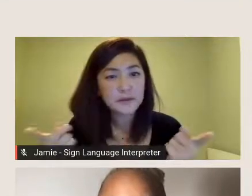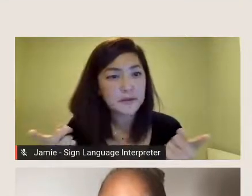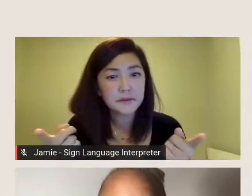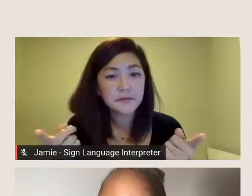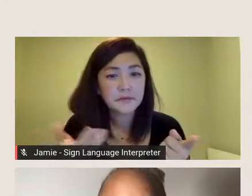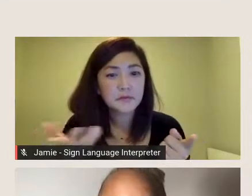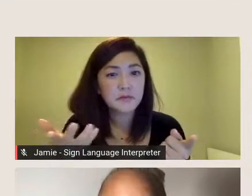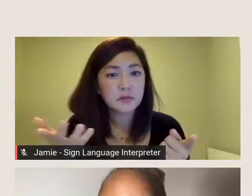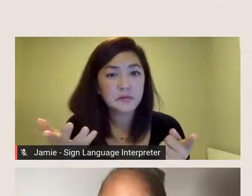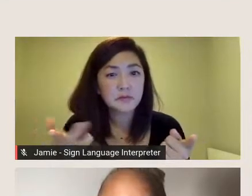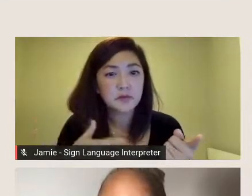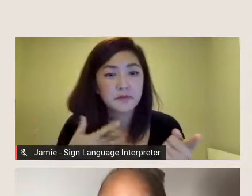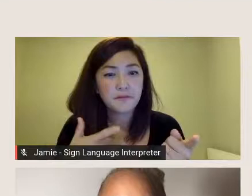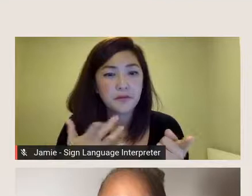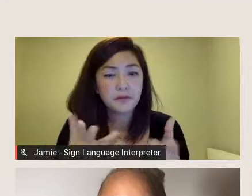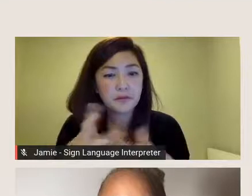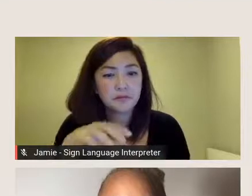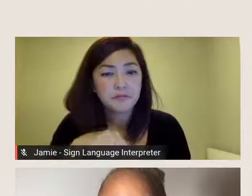to bring to it?